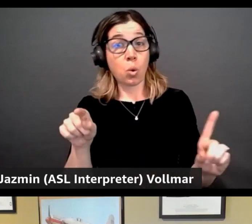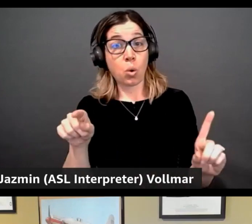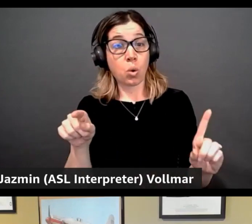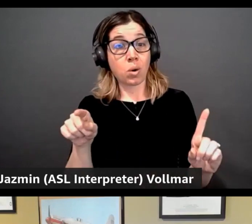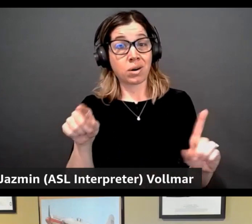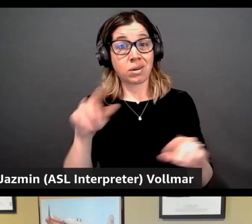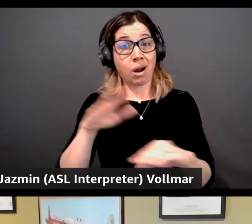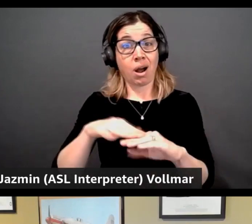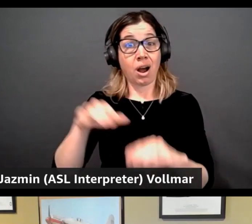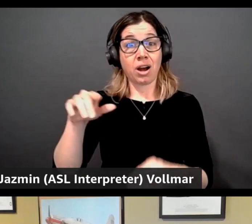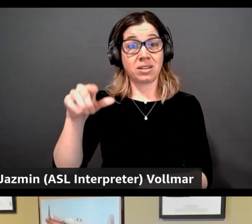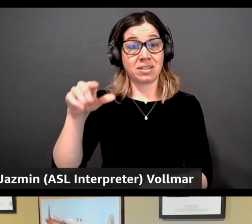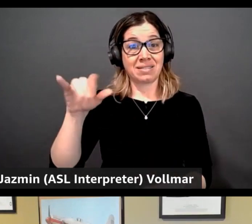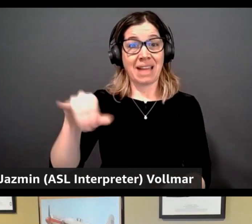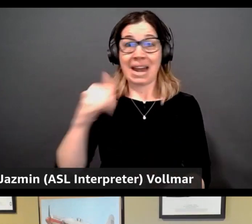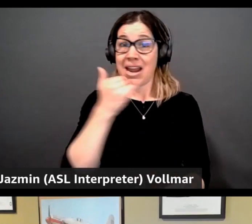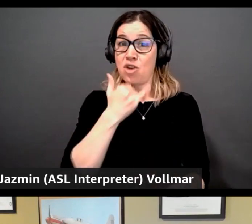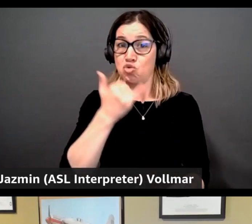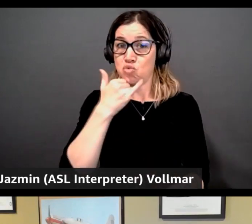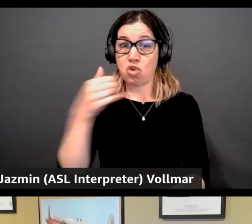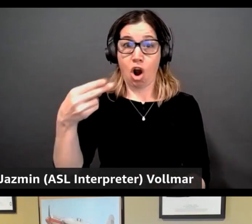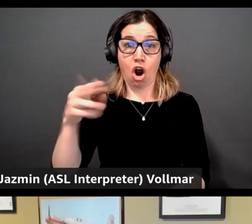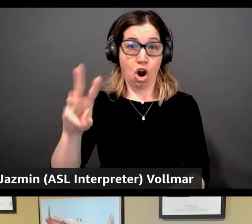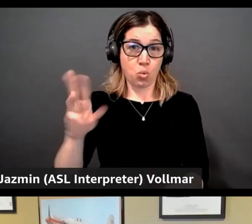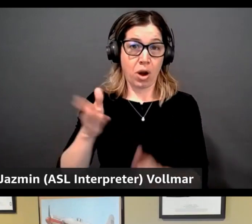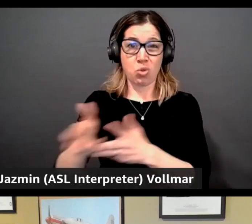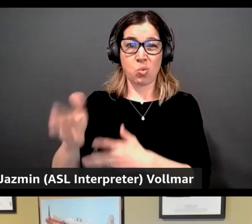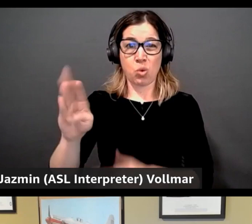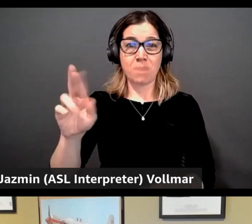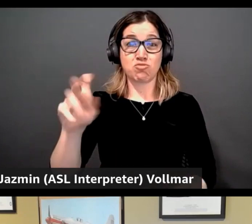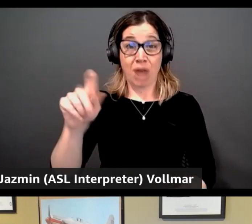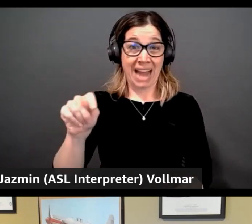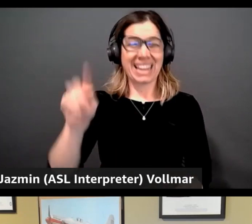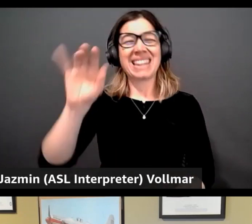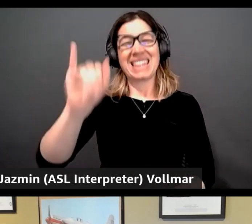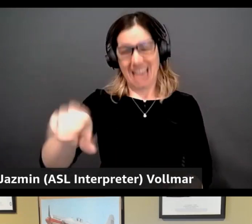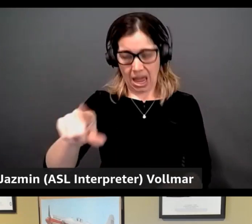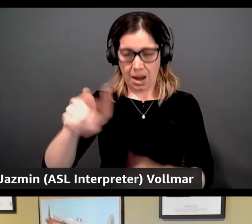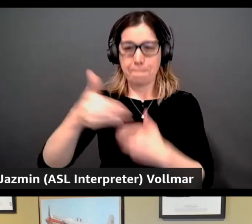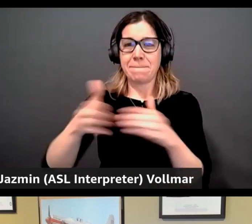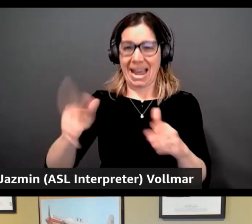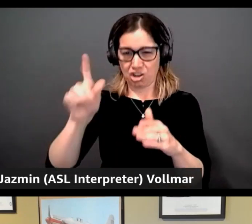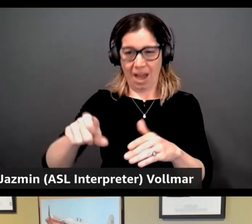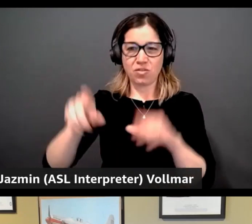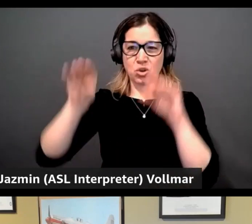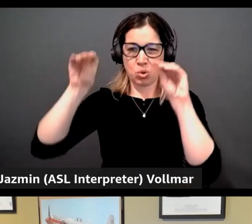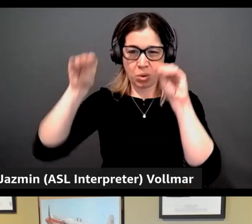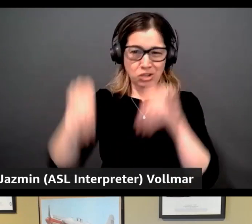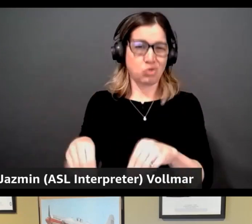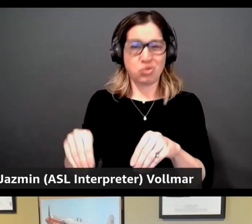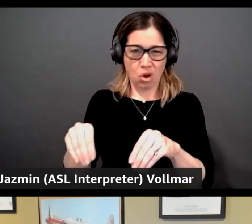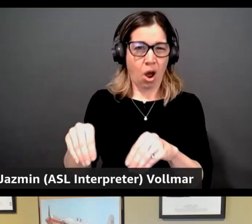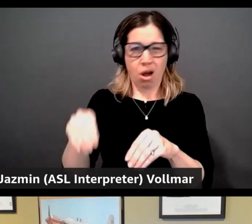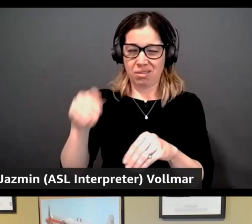the QuEra hardware through Braket. There is like a package that you need to install, a little plugin that kind of activates this connection. But